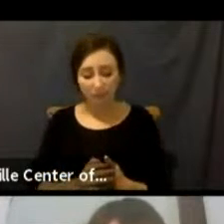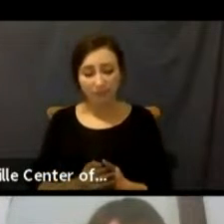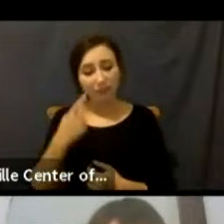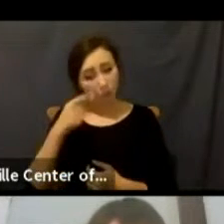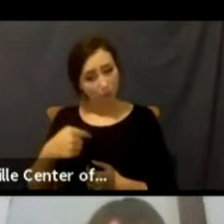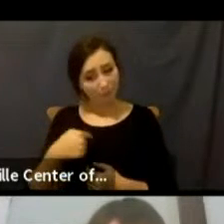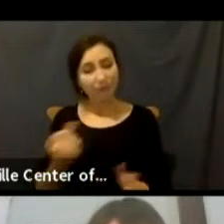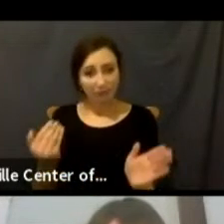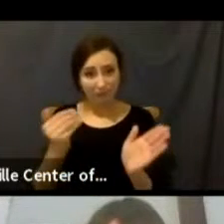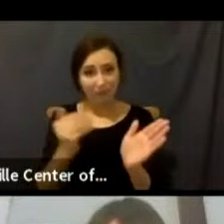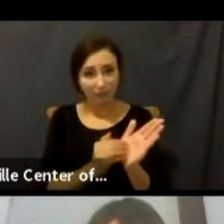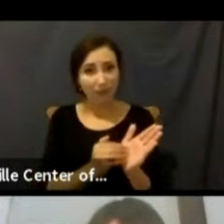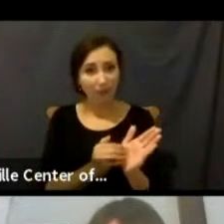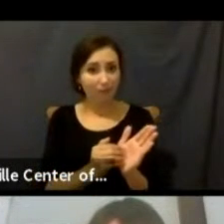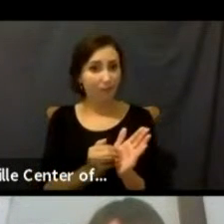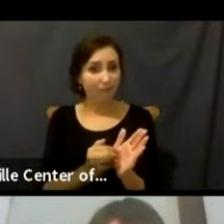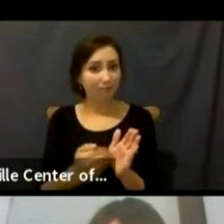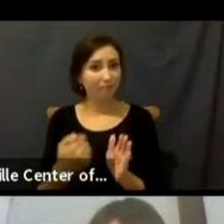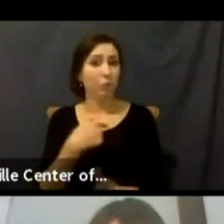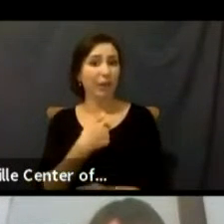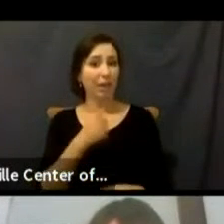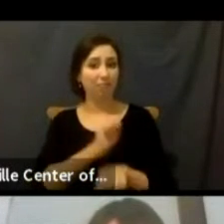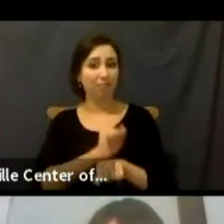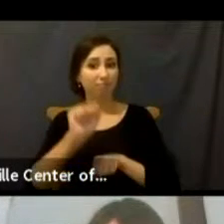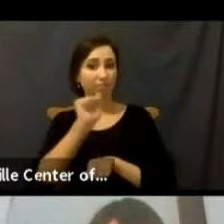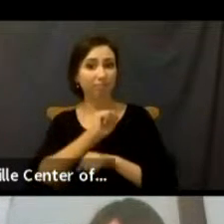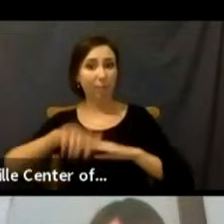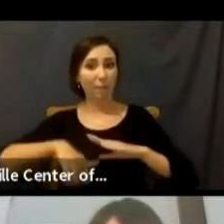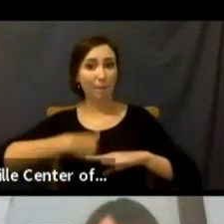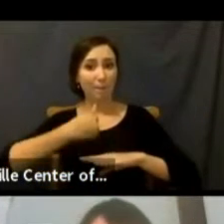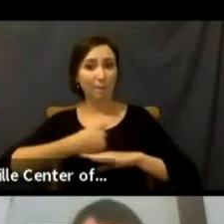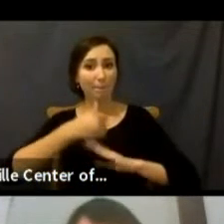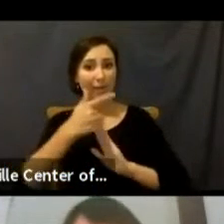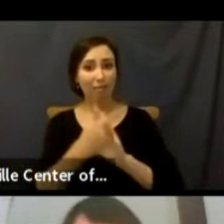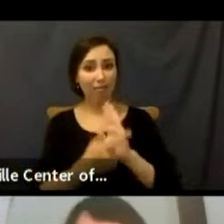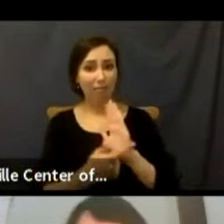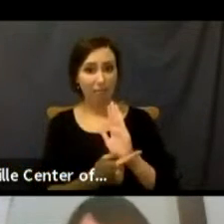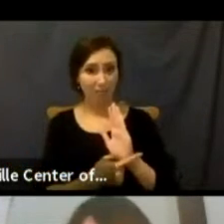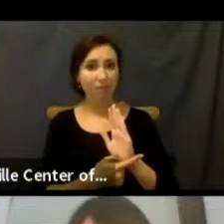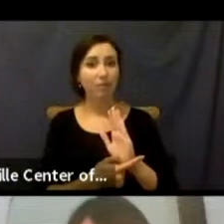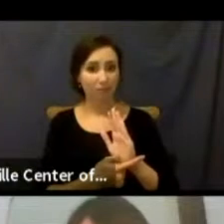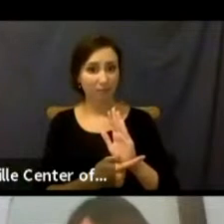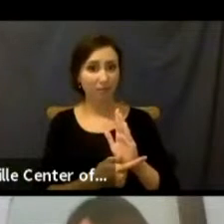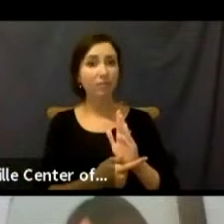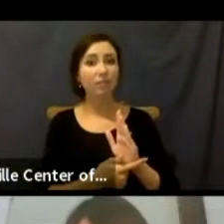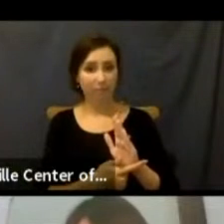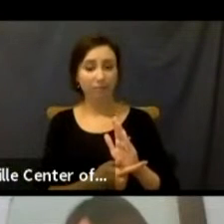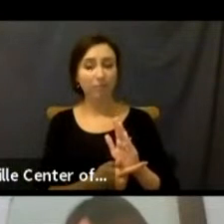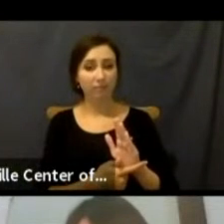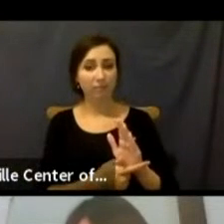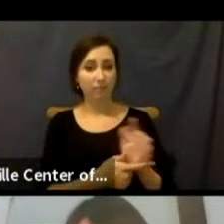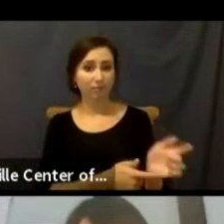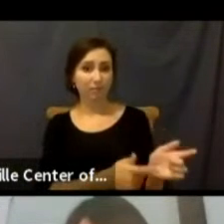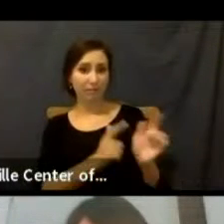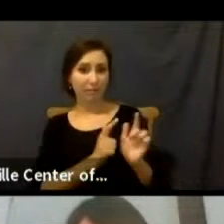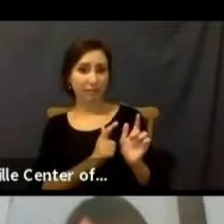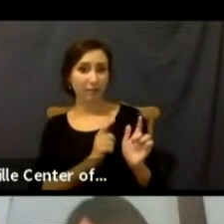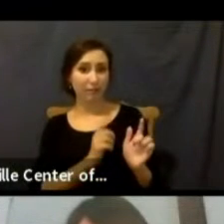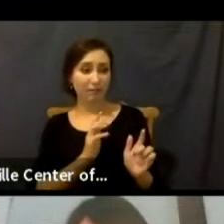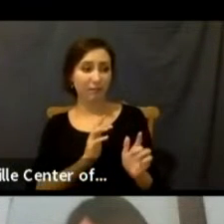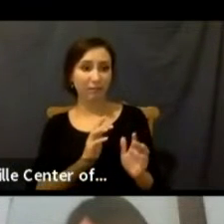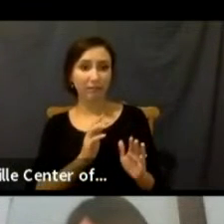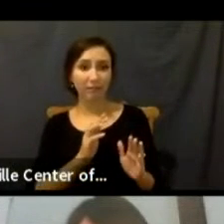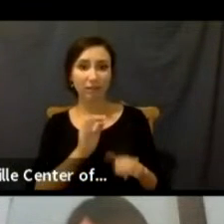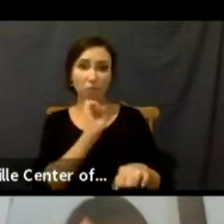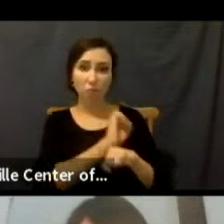again, we've been given a task based on the law, and we've been given a task based on our willingness to